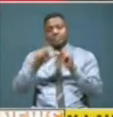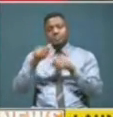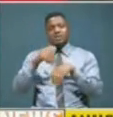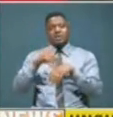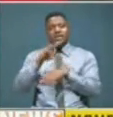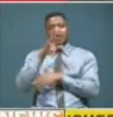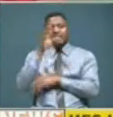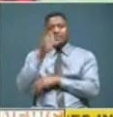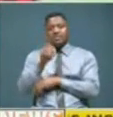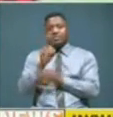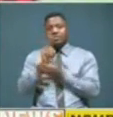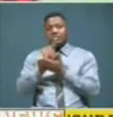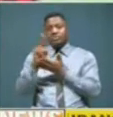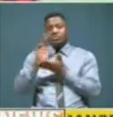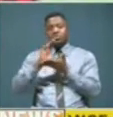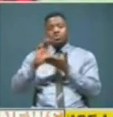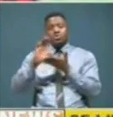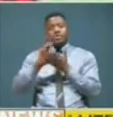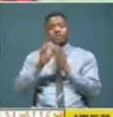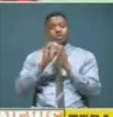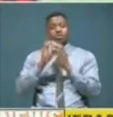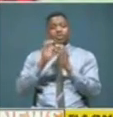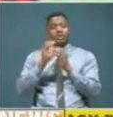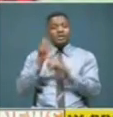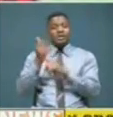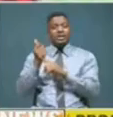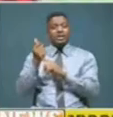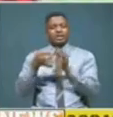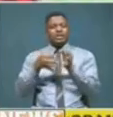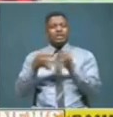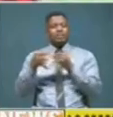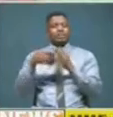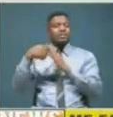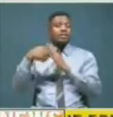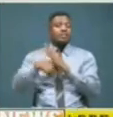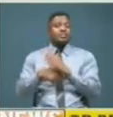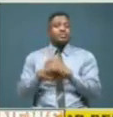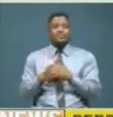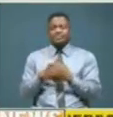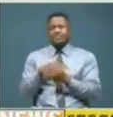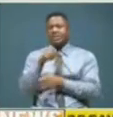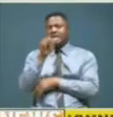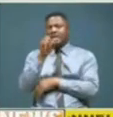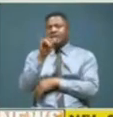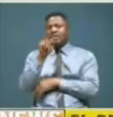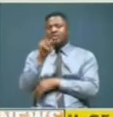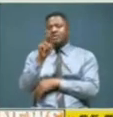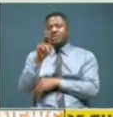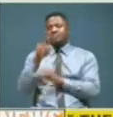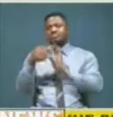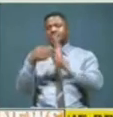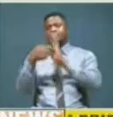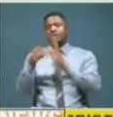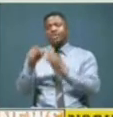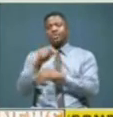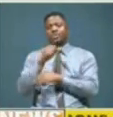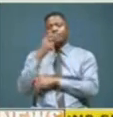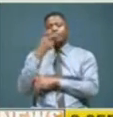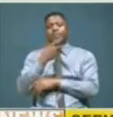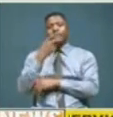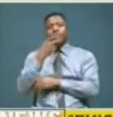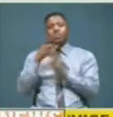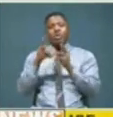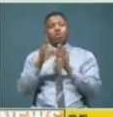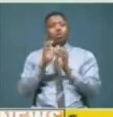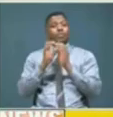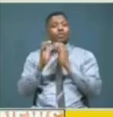African University College of Communications, explains further. Adinkra symbols are actually non-verbal forms of communication